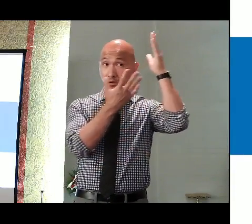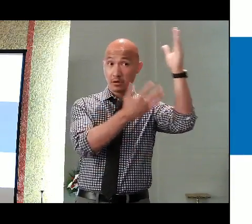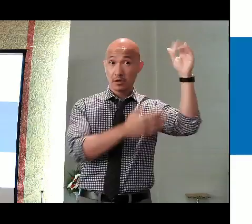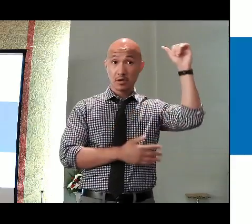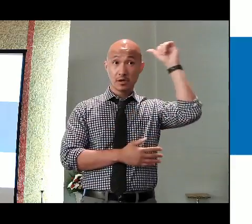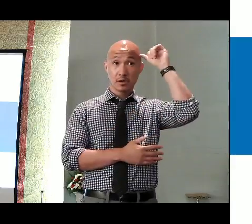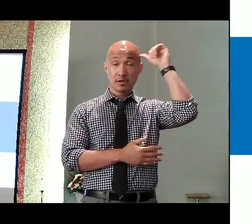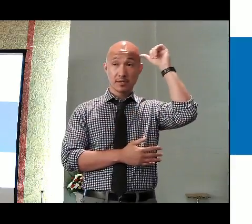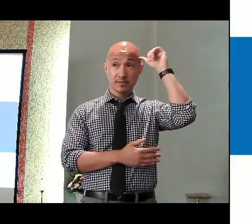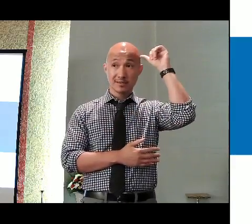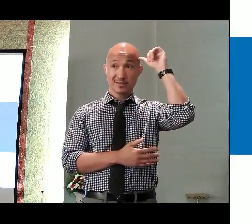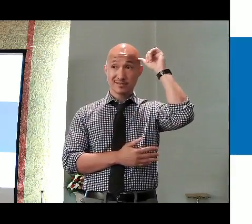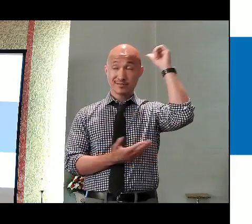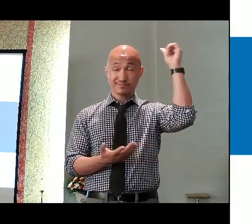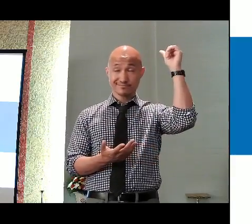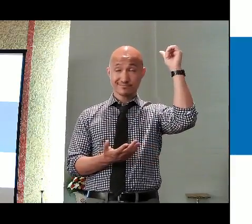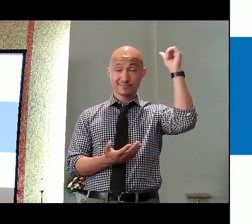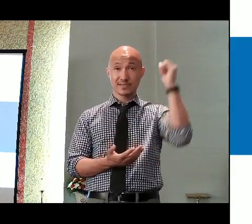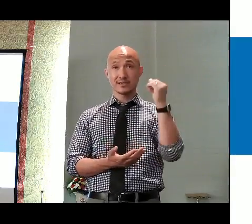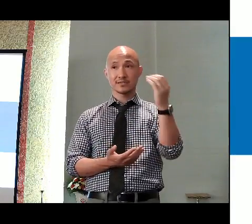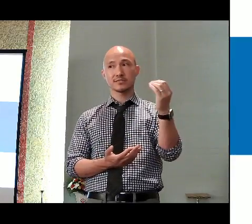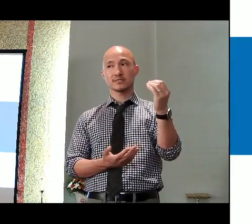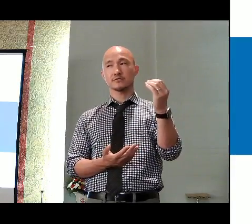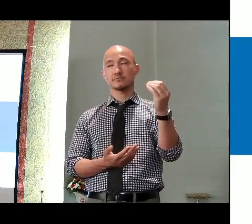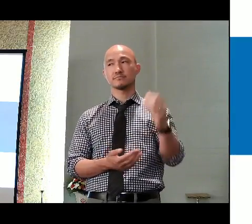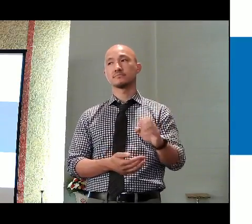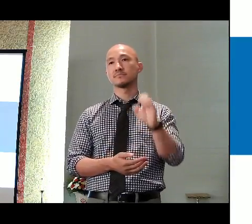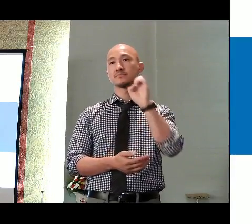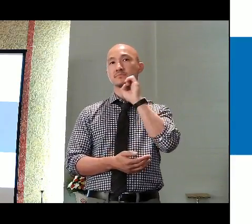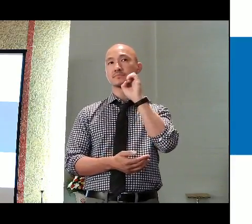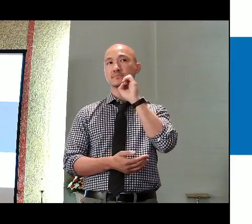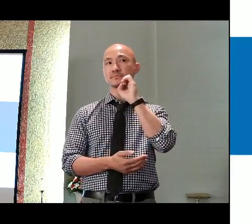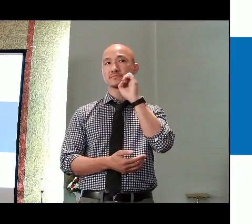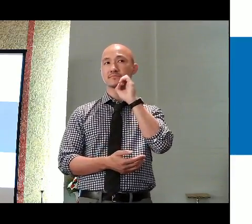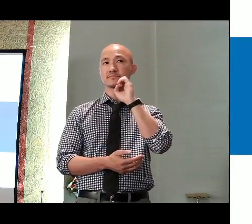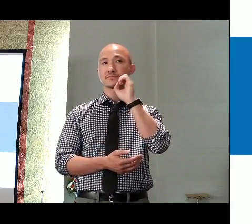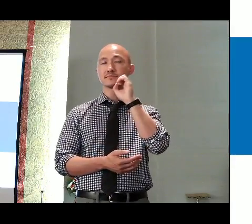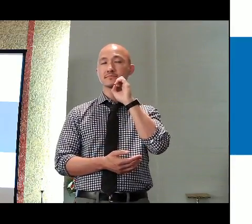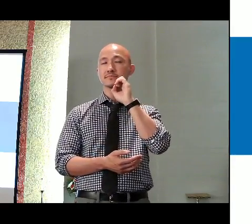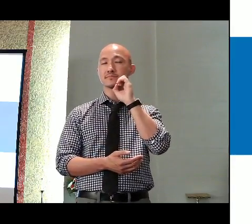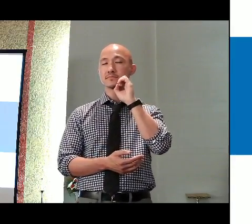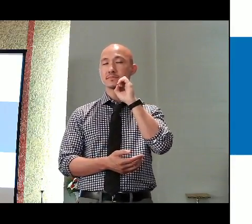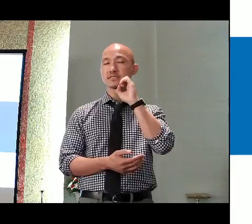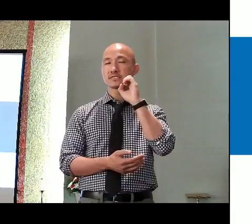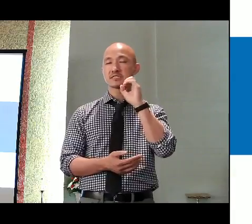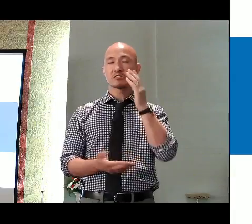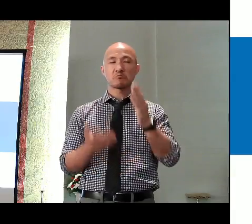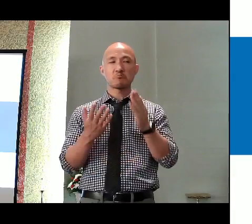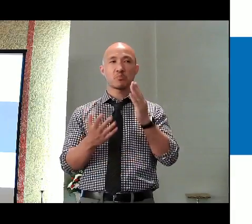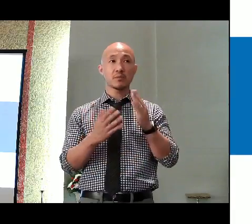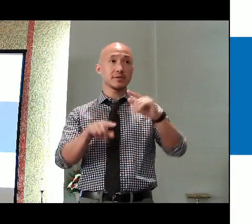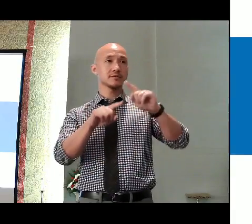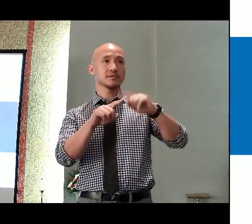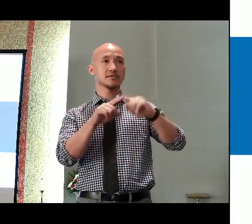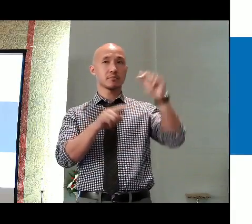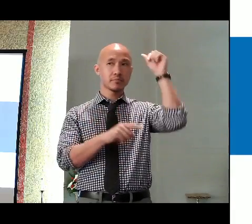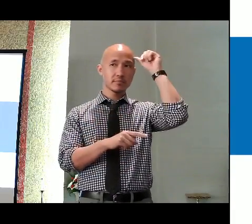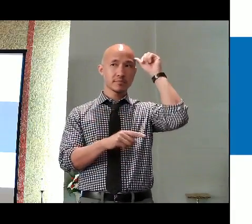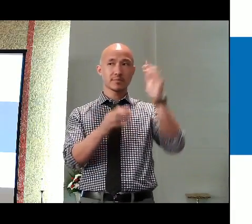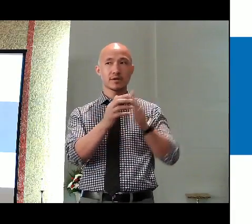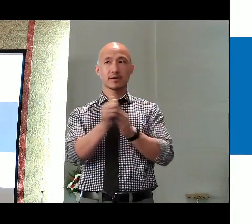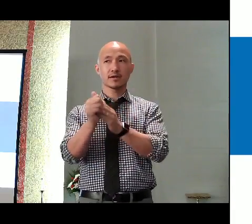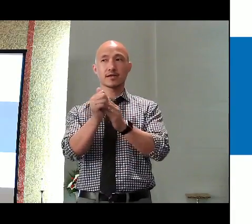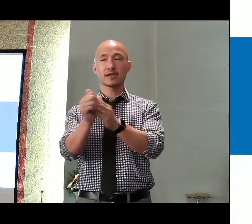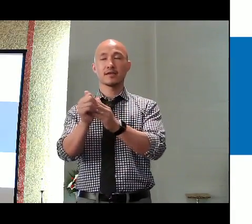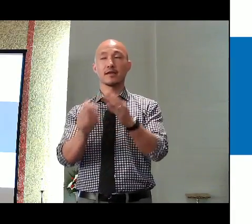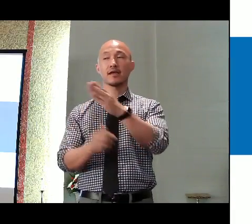her vulnerable in her relationship to Adam. So Satan loves to exploit vulnerability. And that's